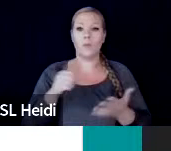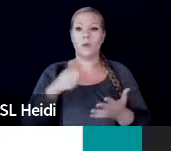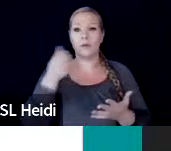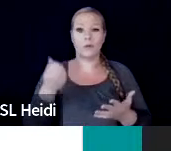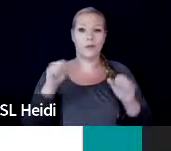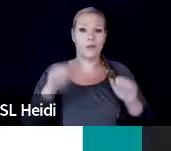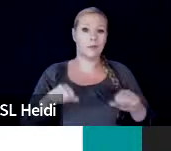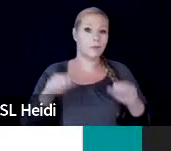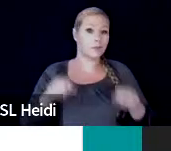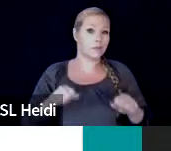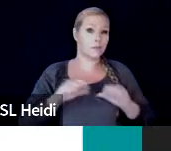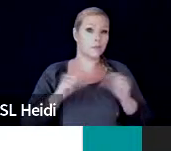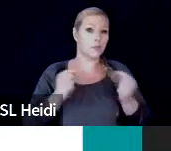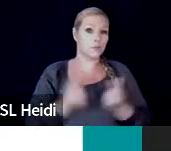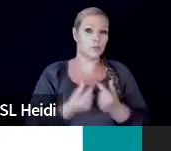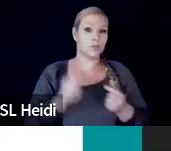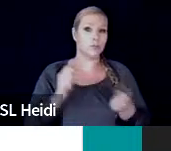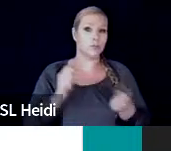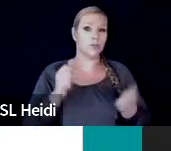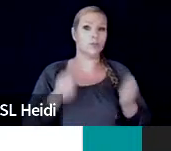on elective politics.